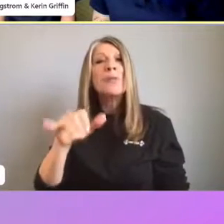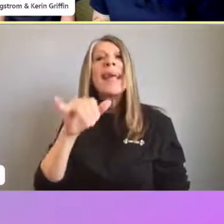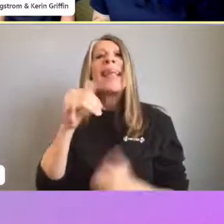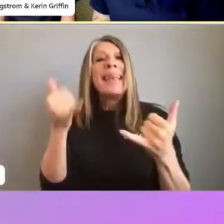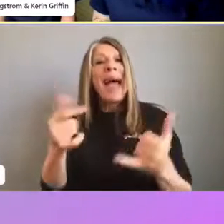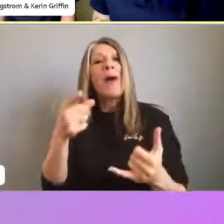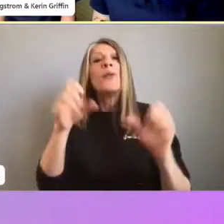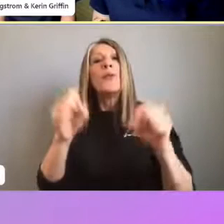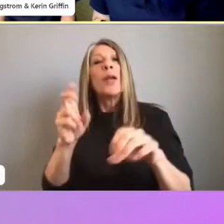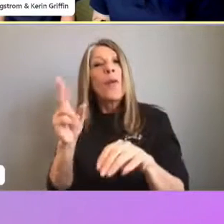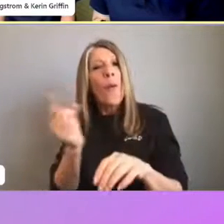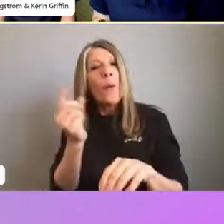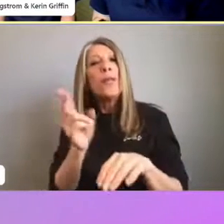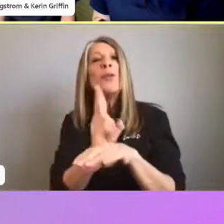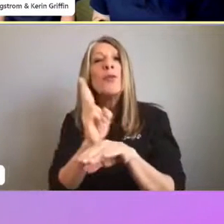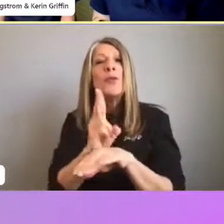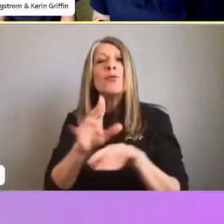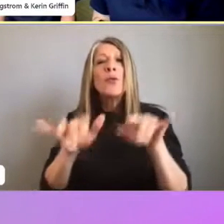your keyboard.